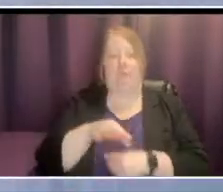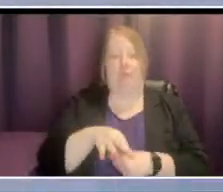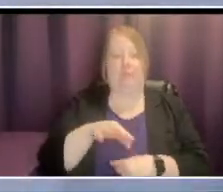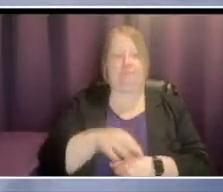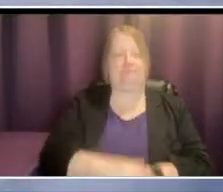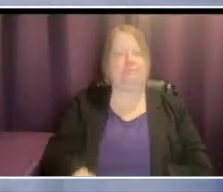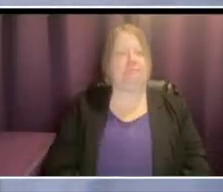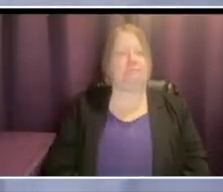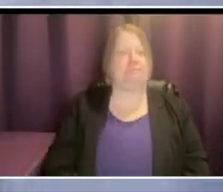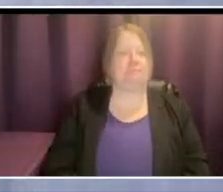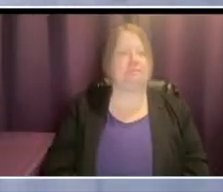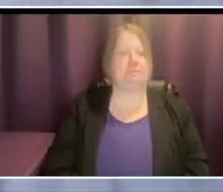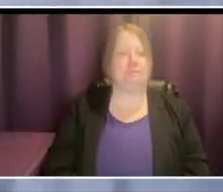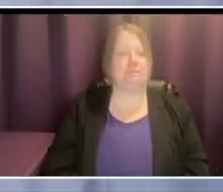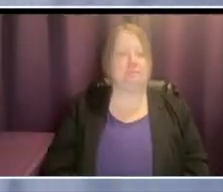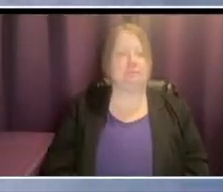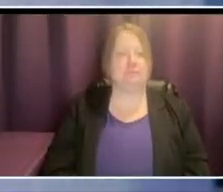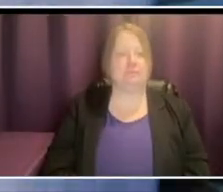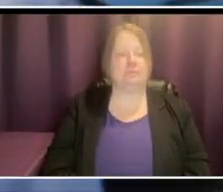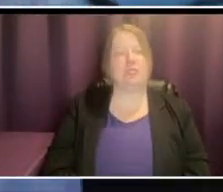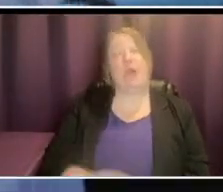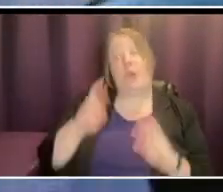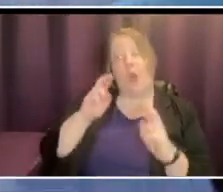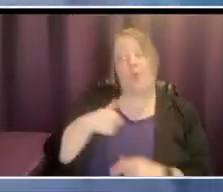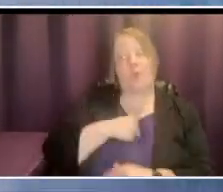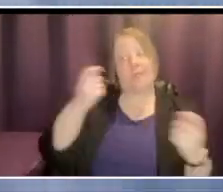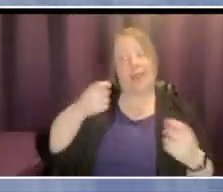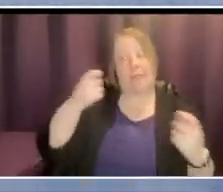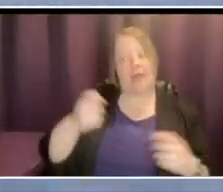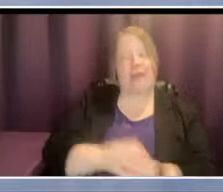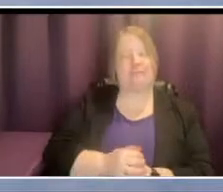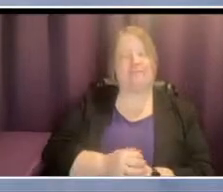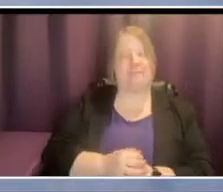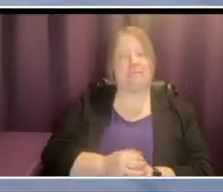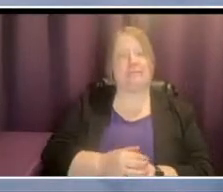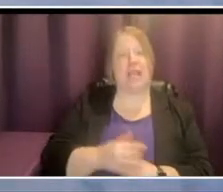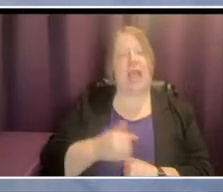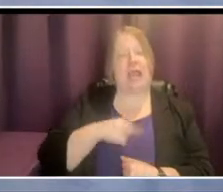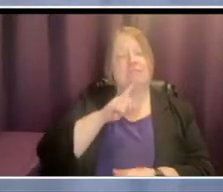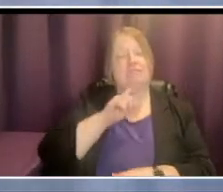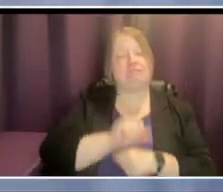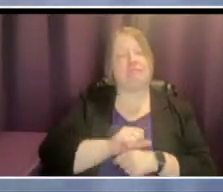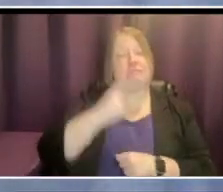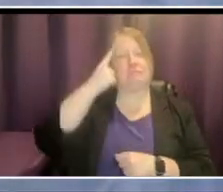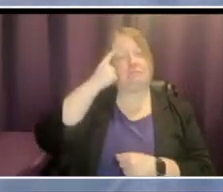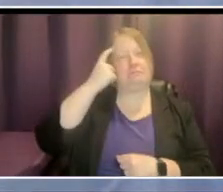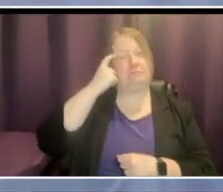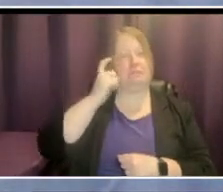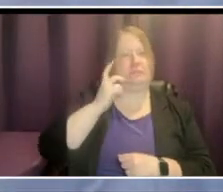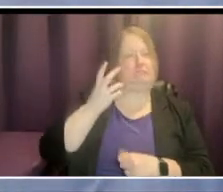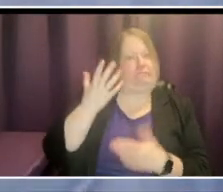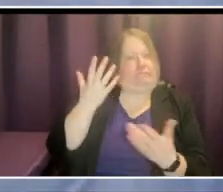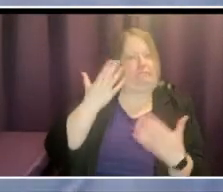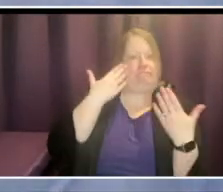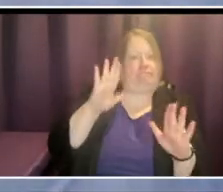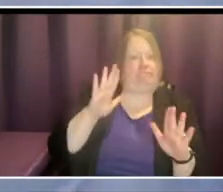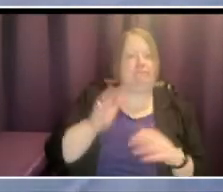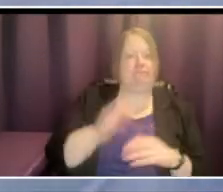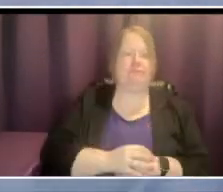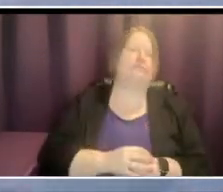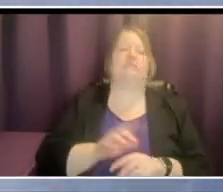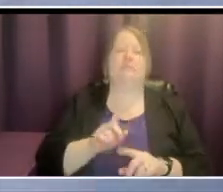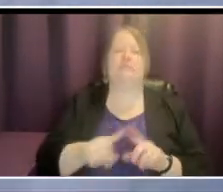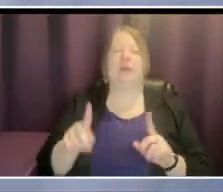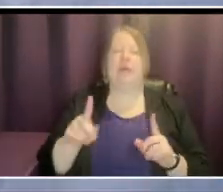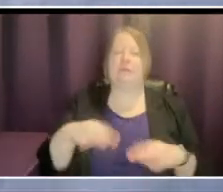Awesome. Let's just hope we're celebrating. I suspect it'll be, I really do suspect it'll still be up in the air. But when that happens, the key